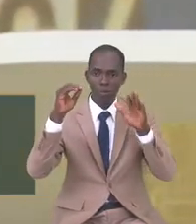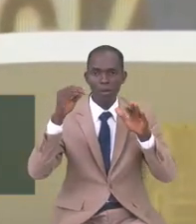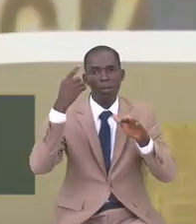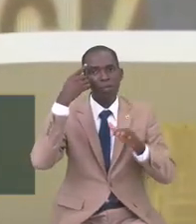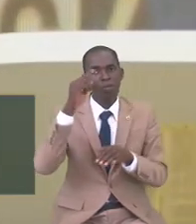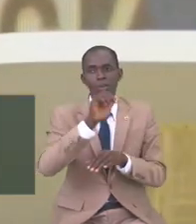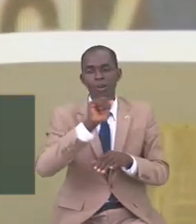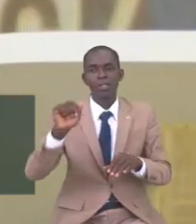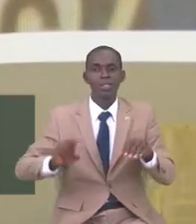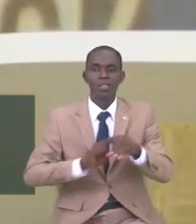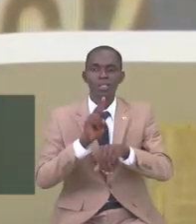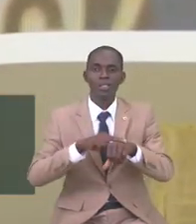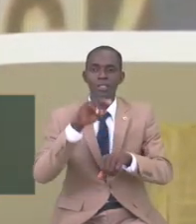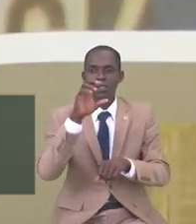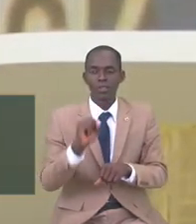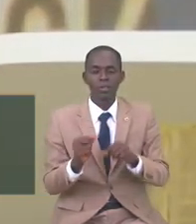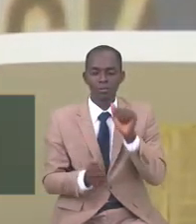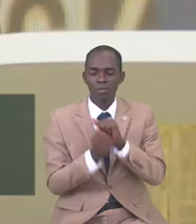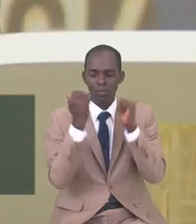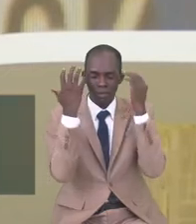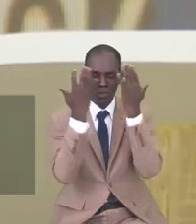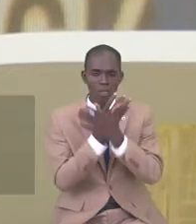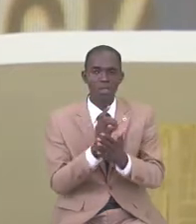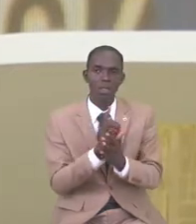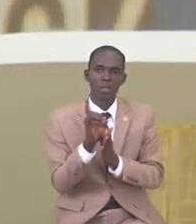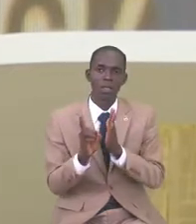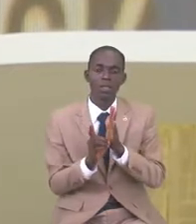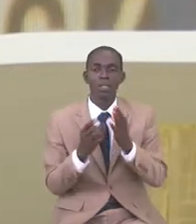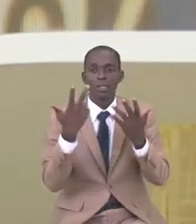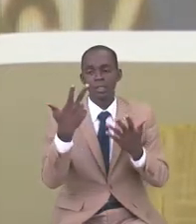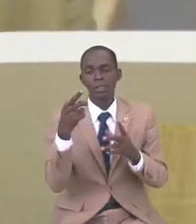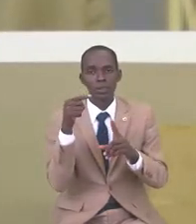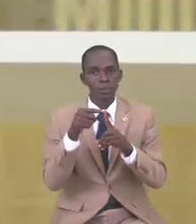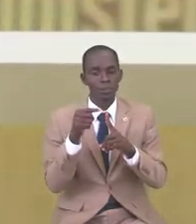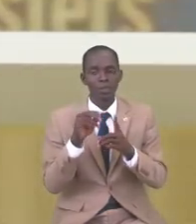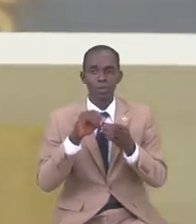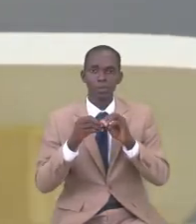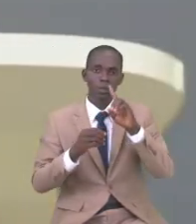nation's darkest hour. There are three things we're looking at. Number